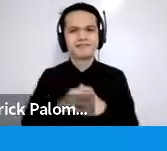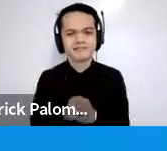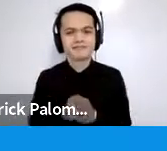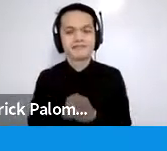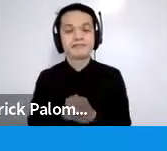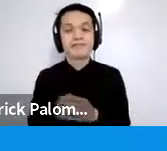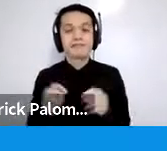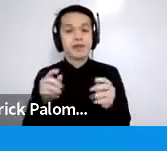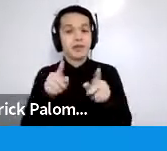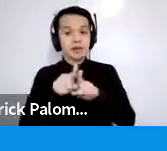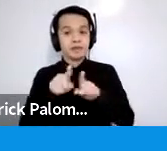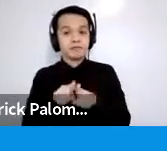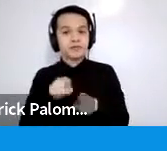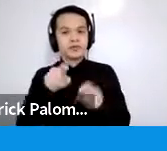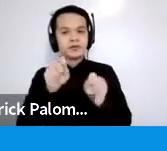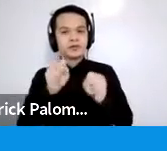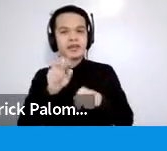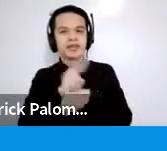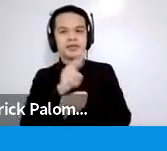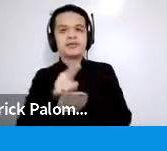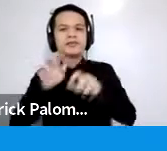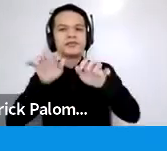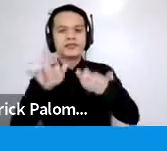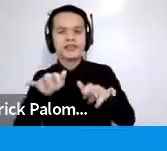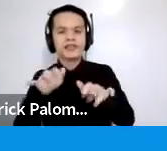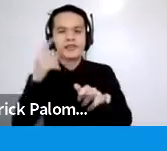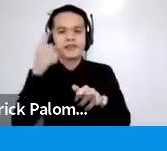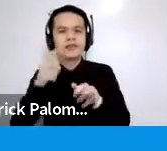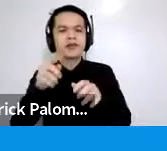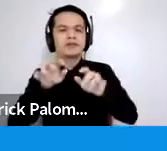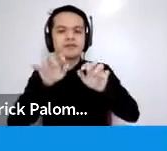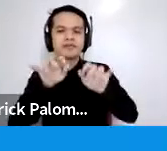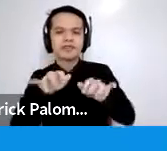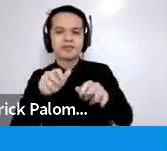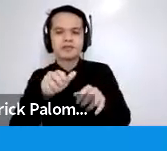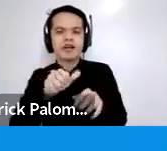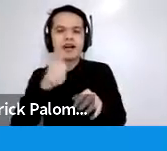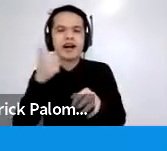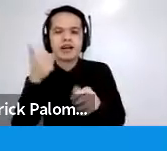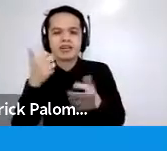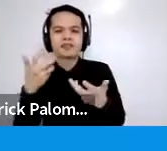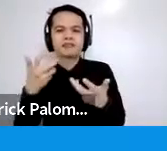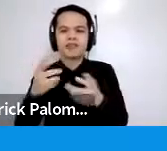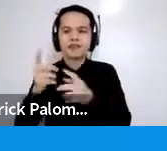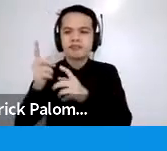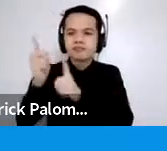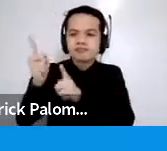the chat to chat with other attendees, or if you have